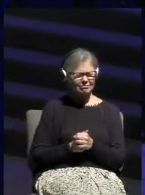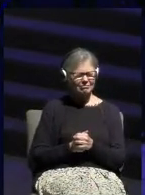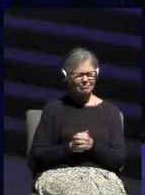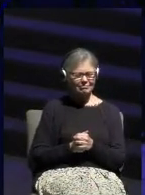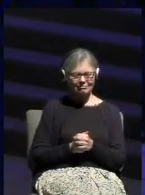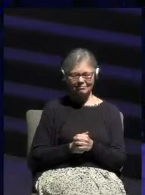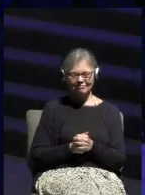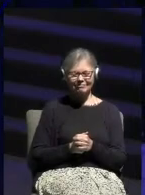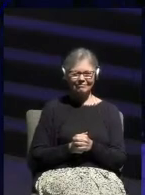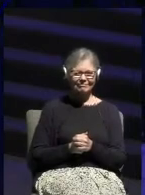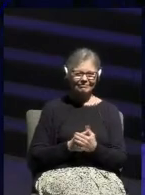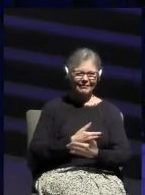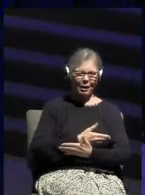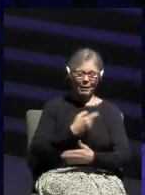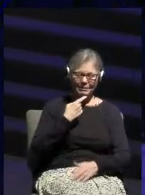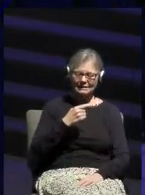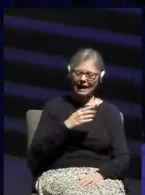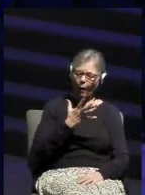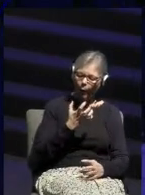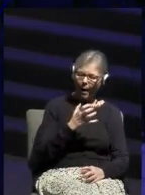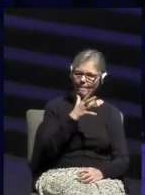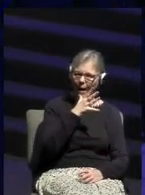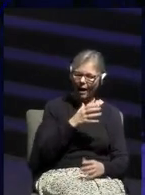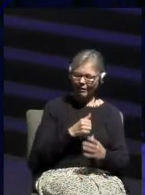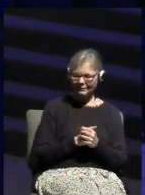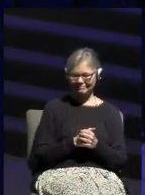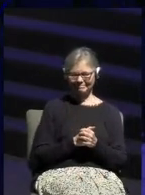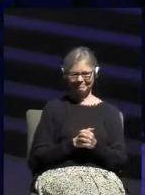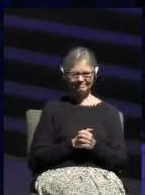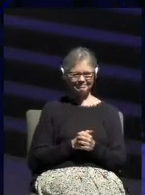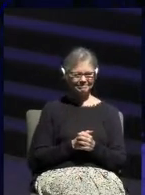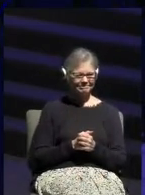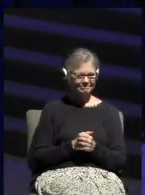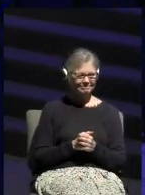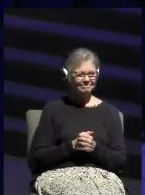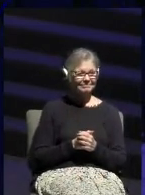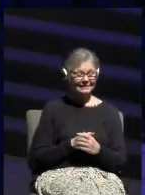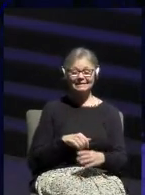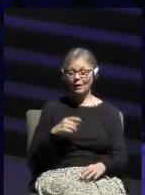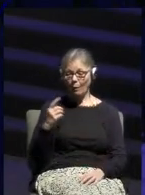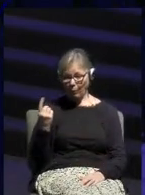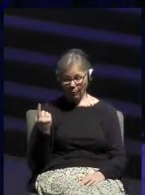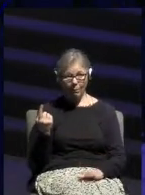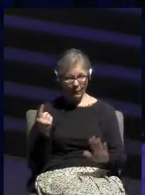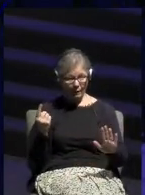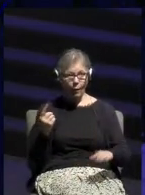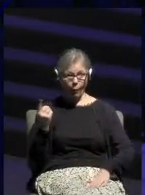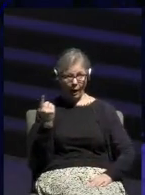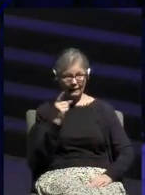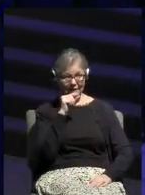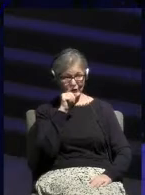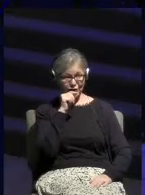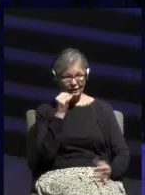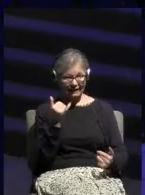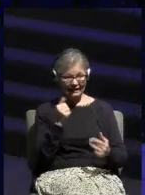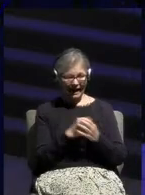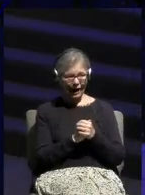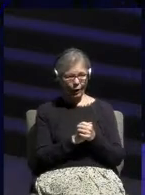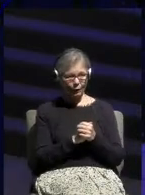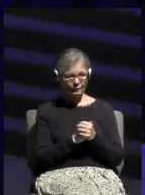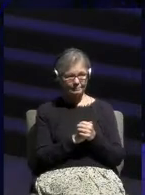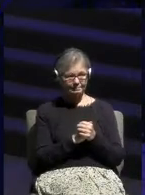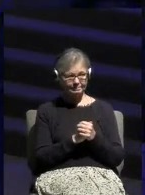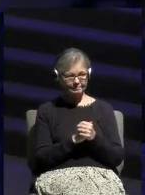But you couldn't convince a child of that. No way. So we have one particular chicken right now. So